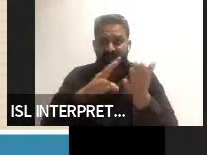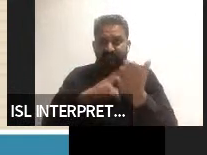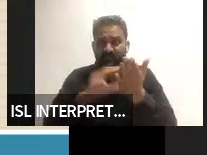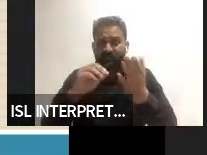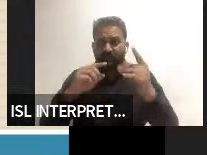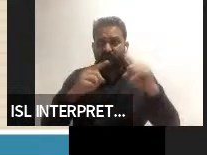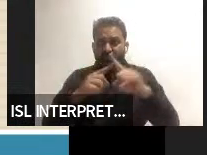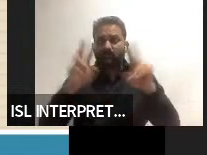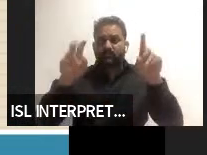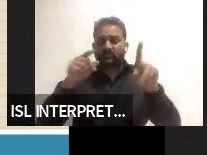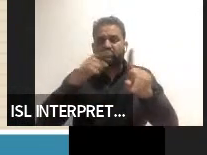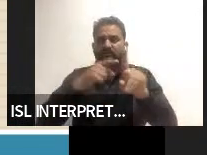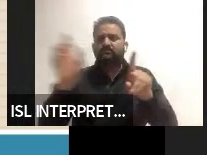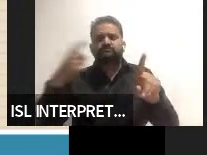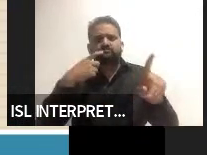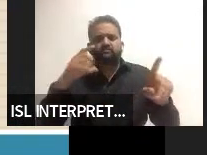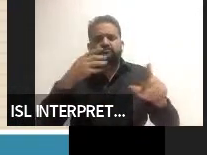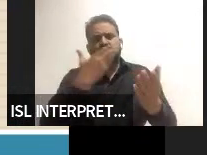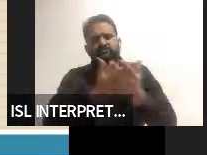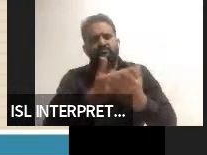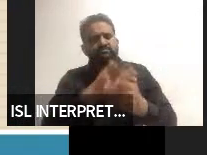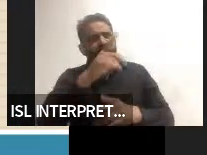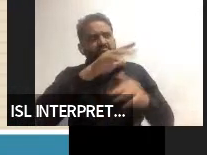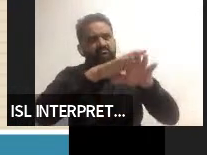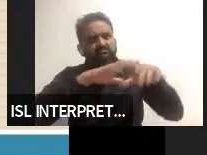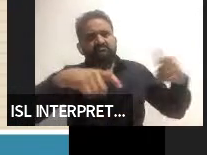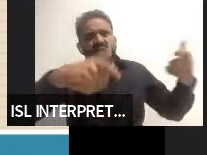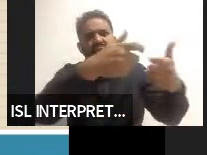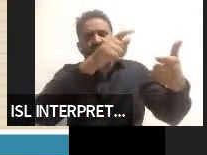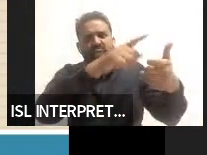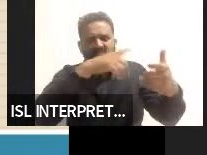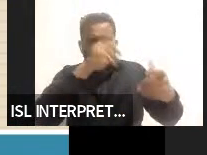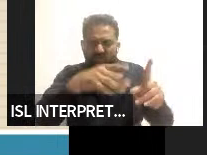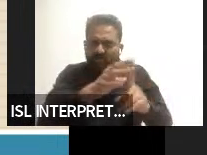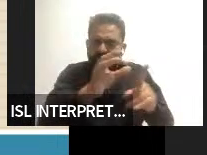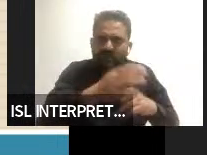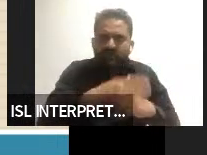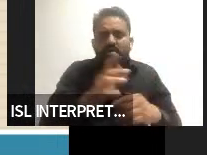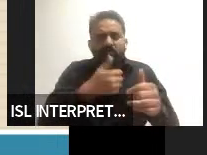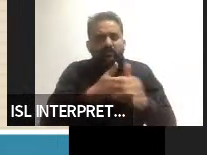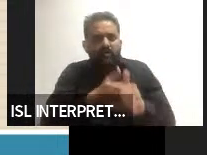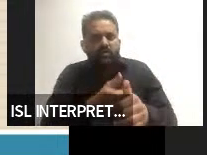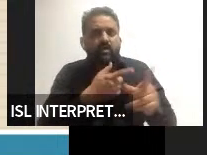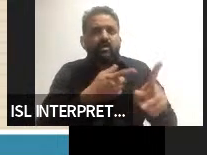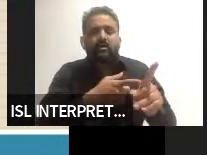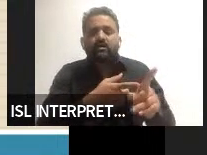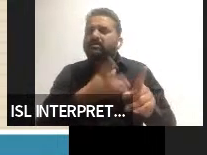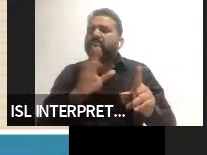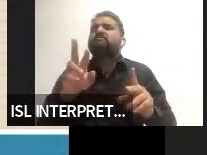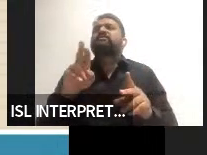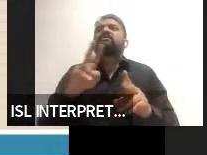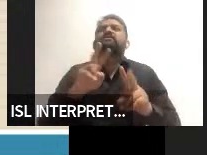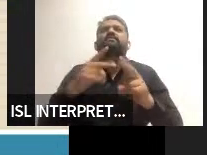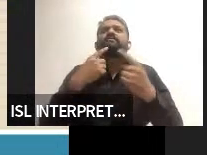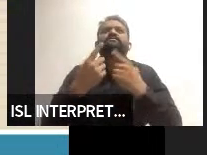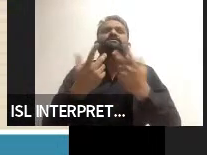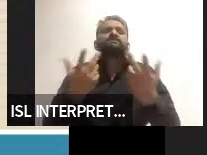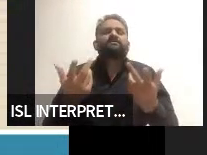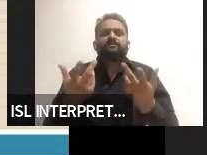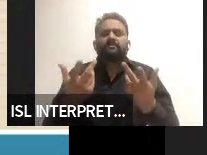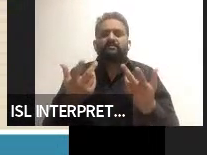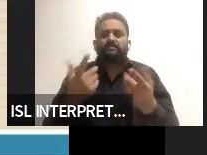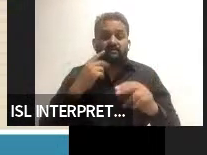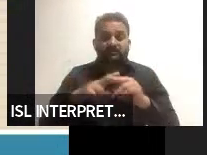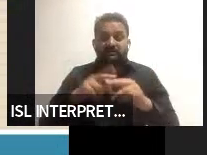claimant has said that the tribunal should do this. You should just follow that. In other words, if you look at that, the